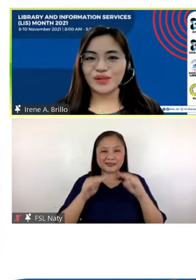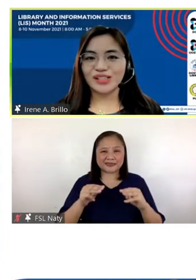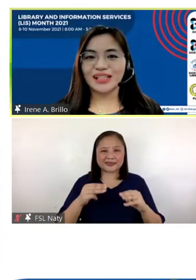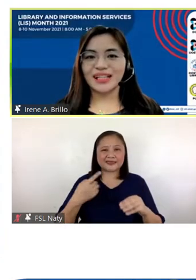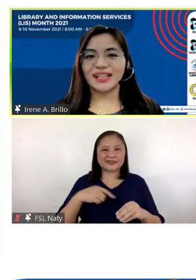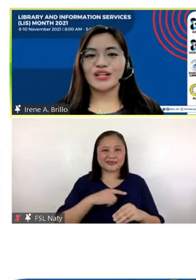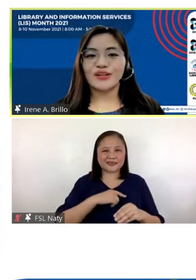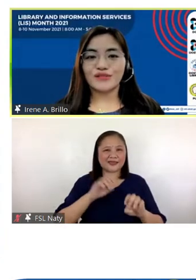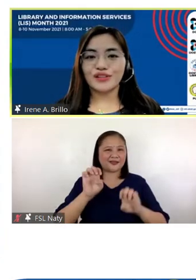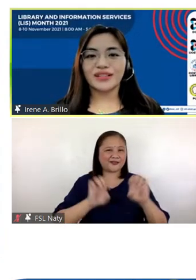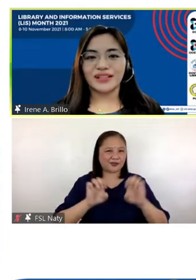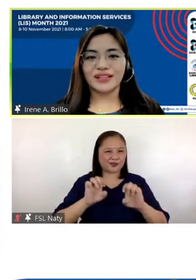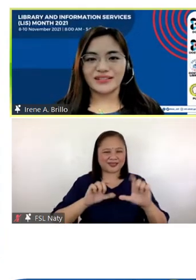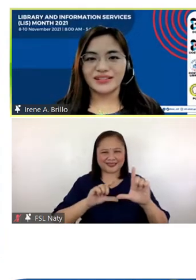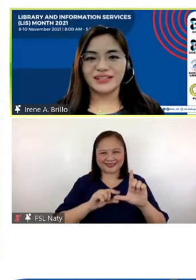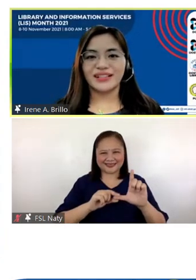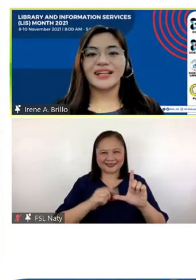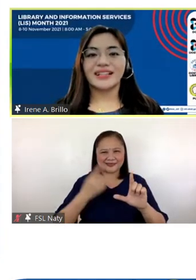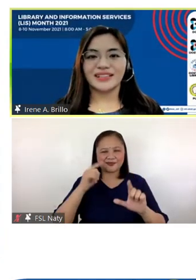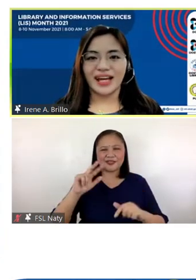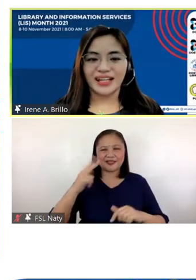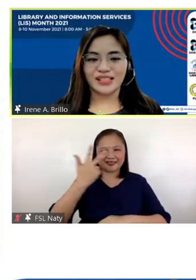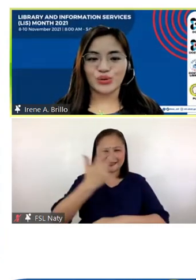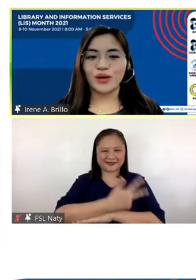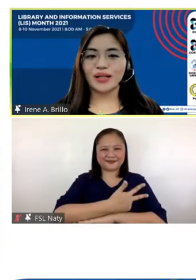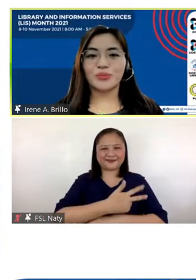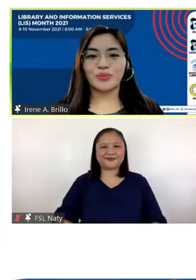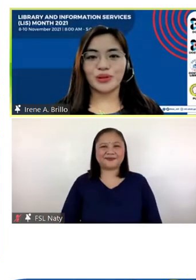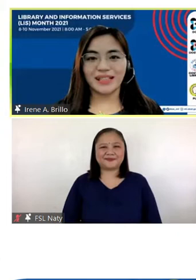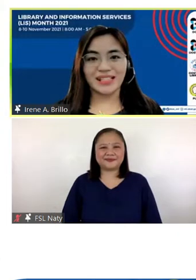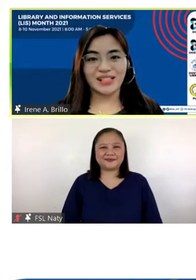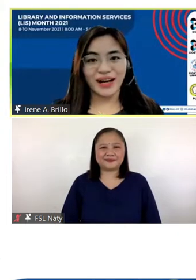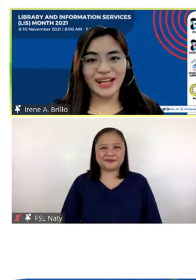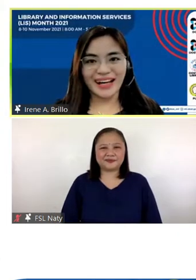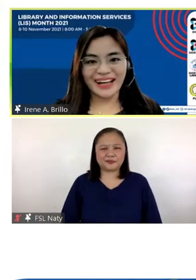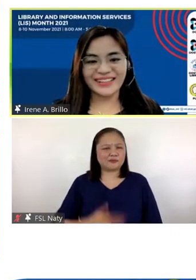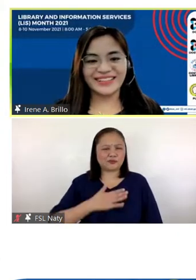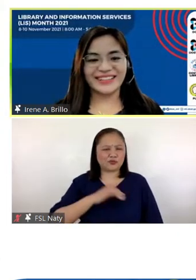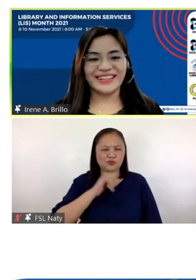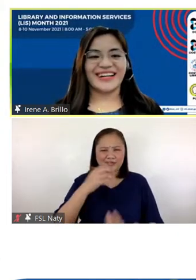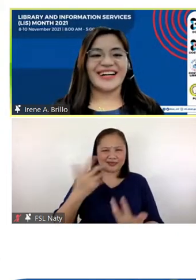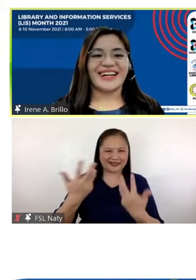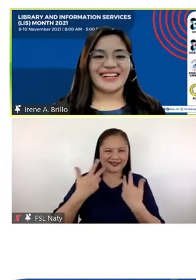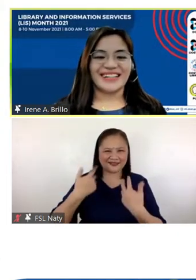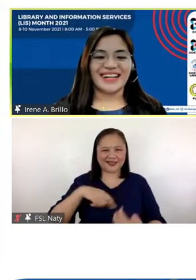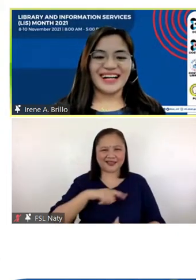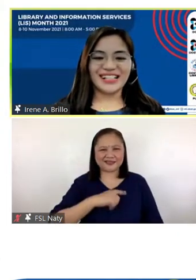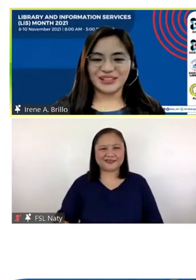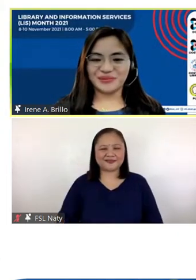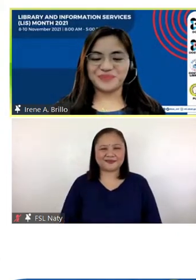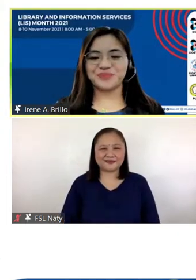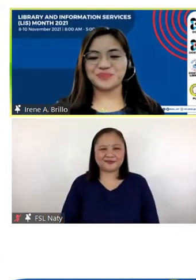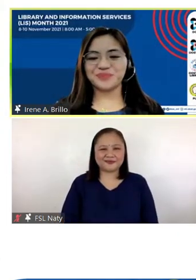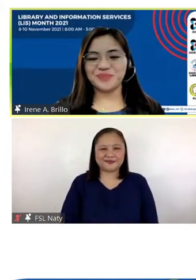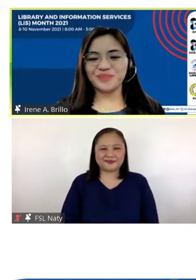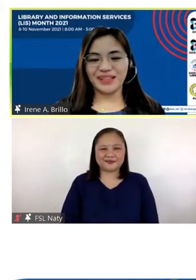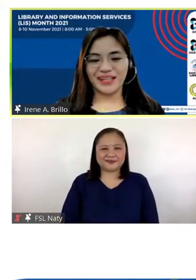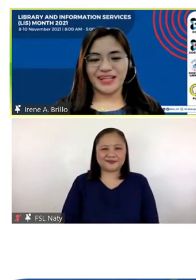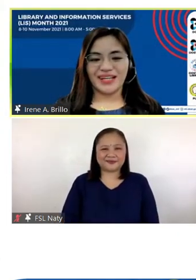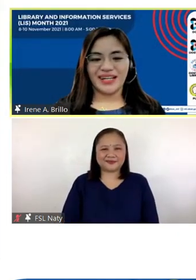ating evaluation link for the third day. So, wag niyo po kaming iiwanan. Ayan.